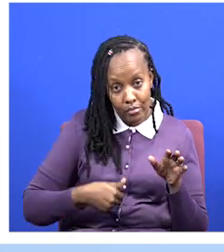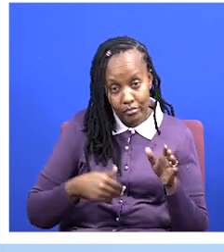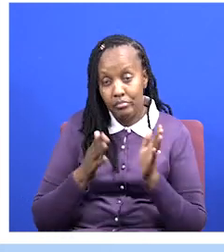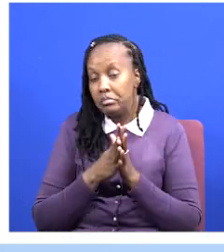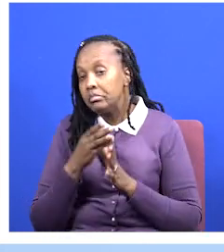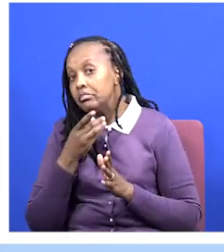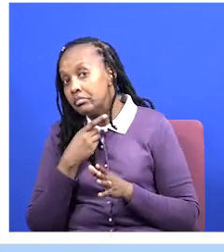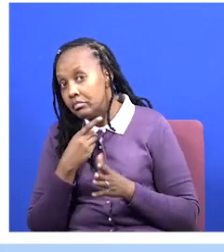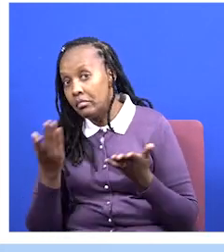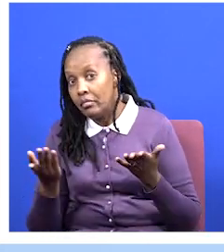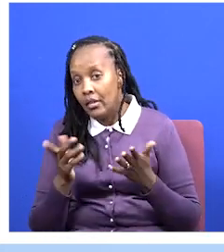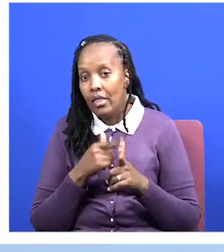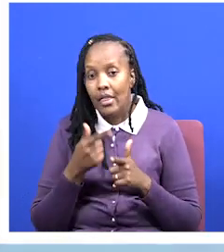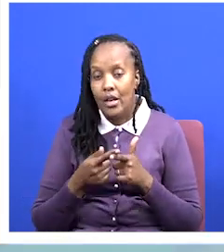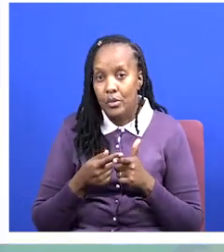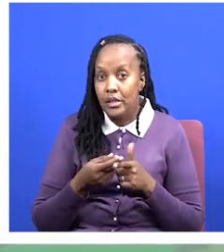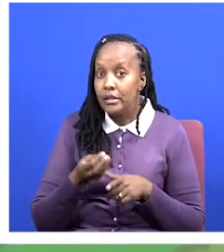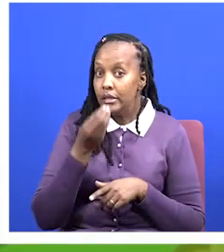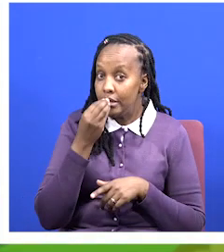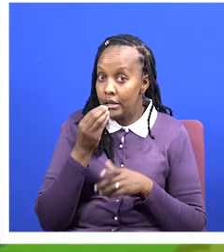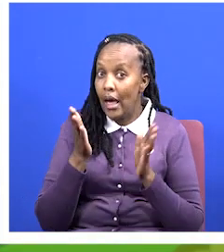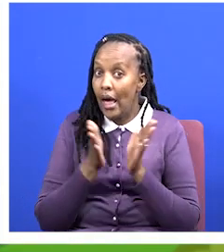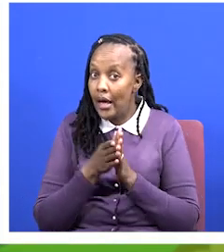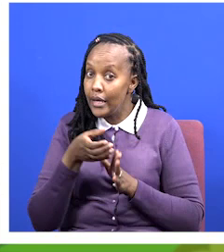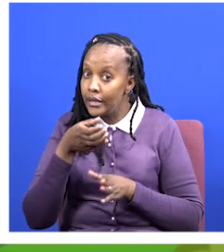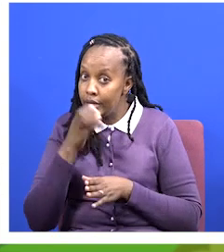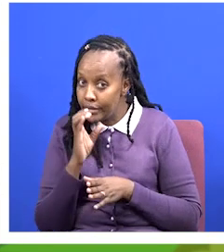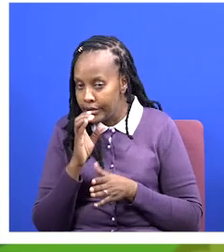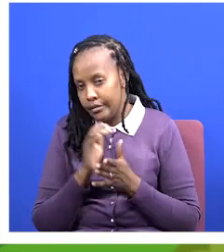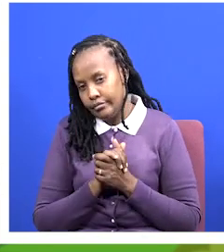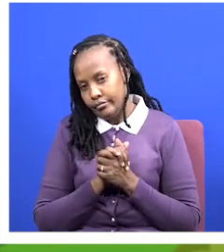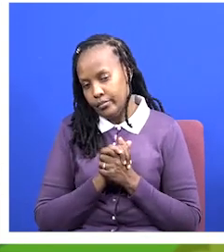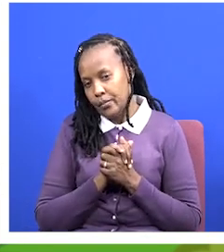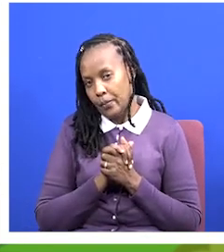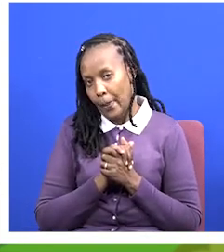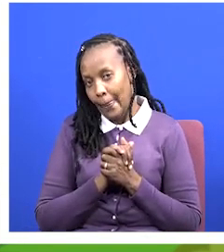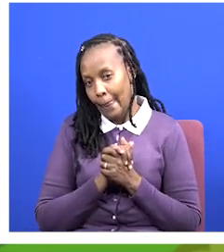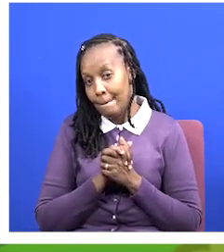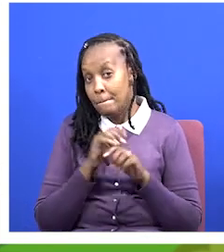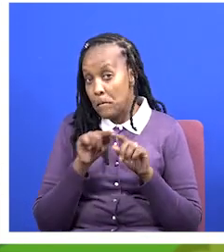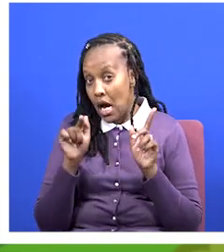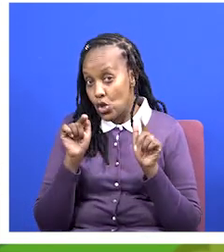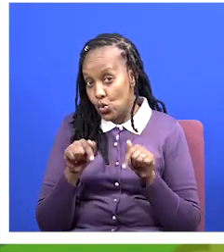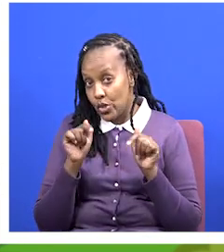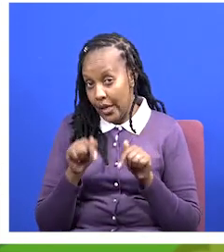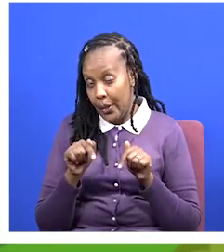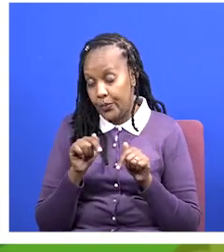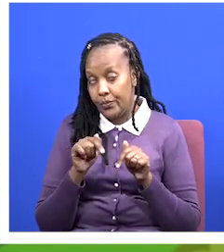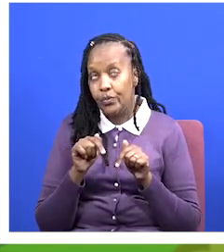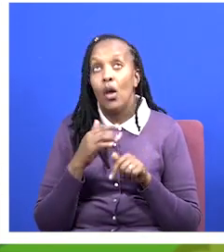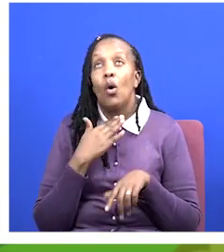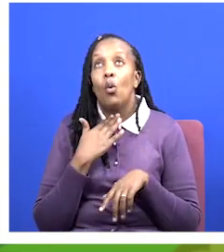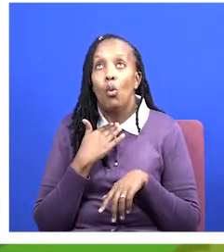hungry and when we are thirsty, we eat and drink food. But